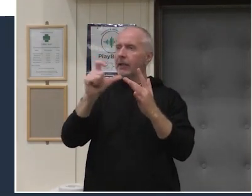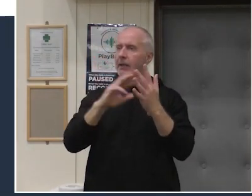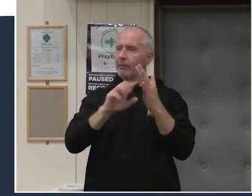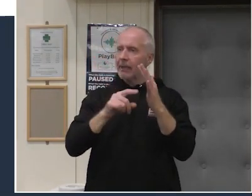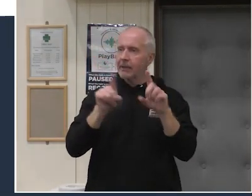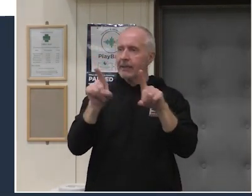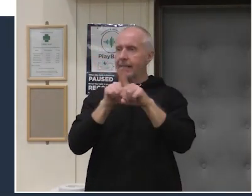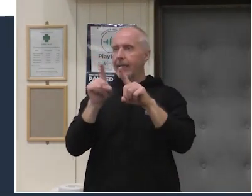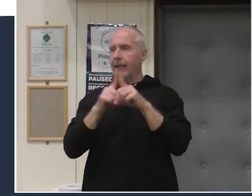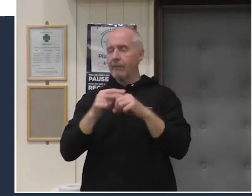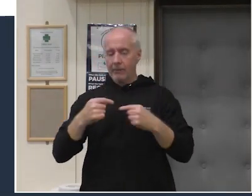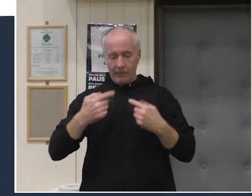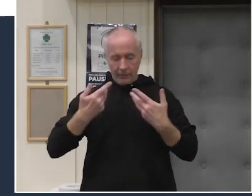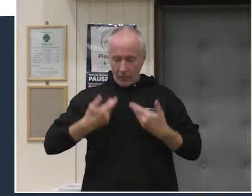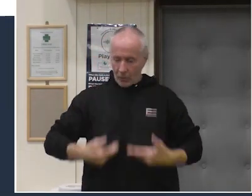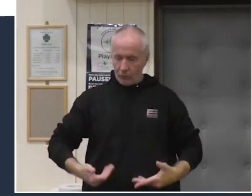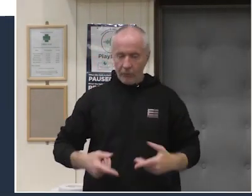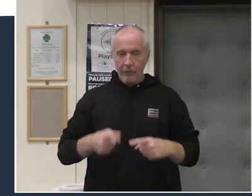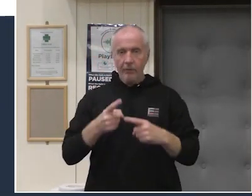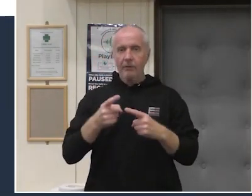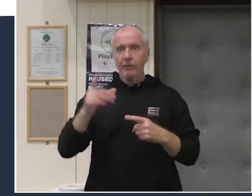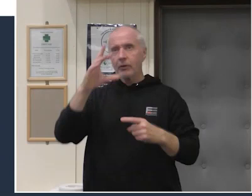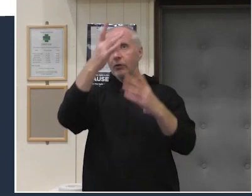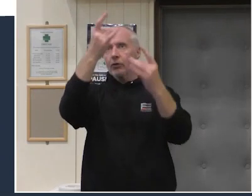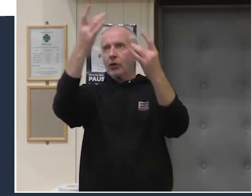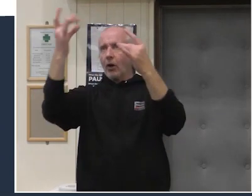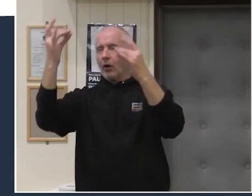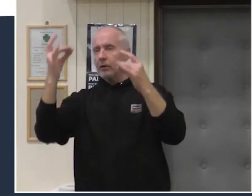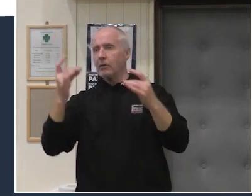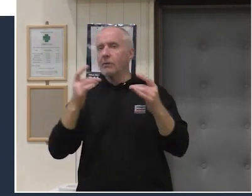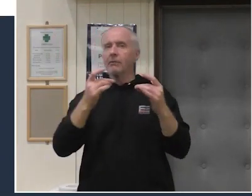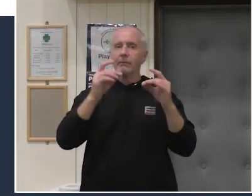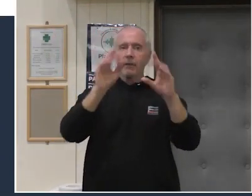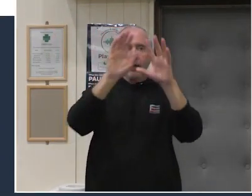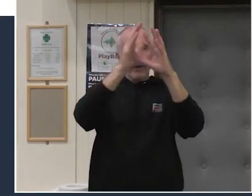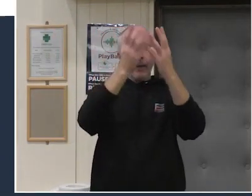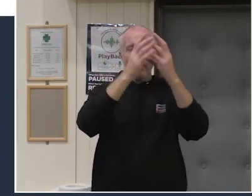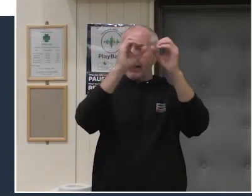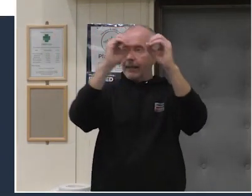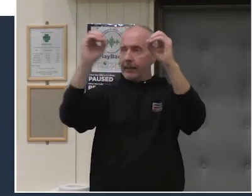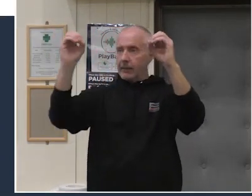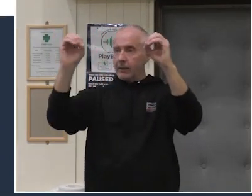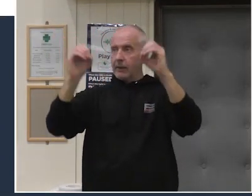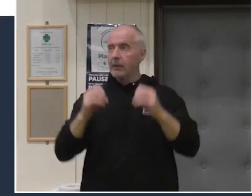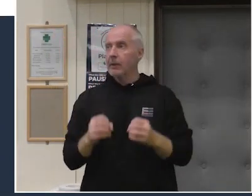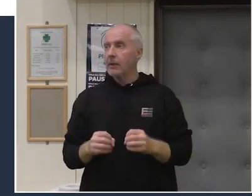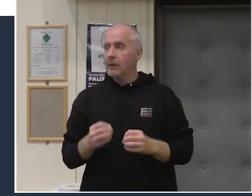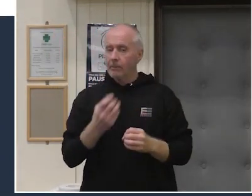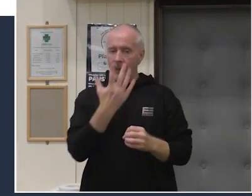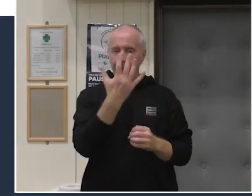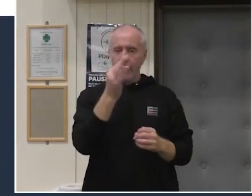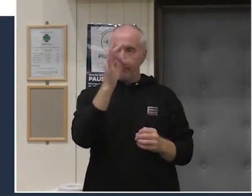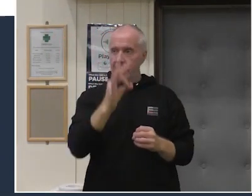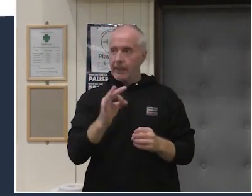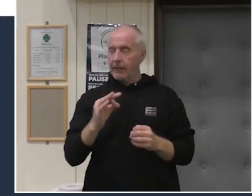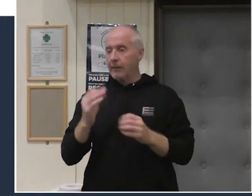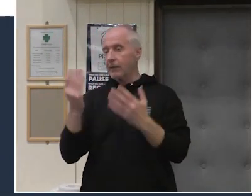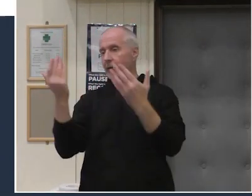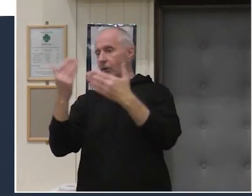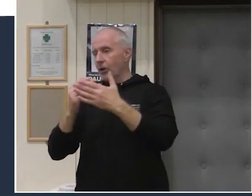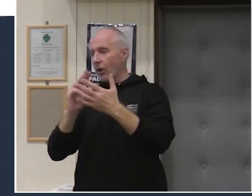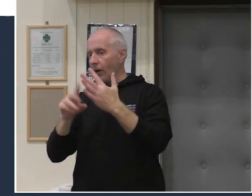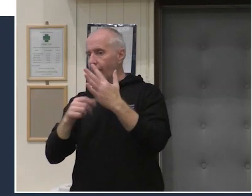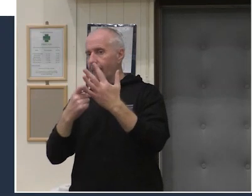are made out of. About 5%. Dark matter, 20 to